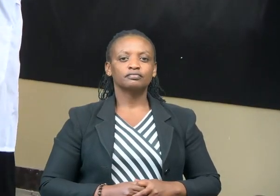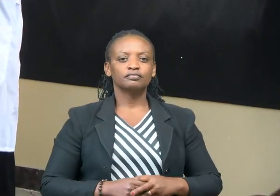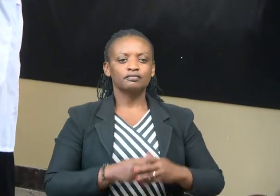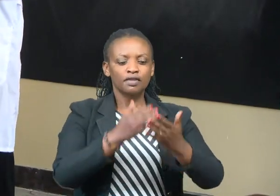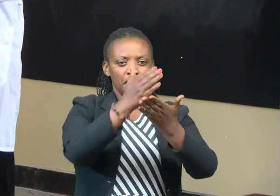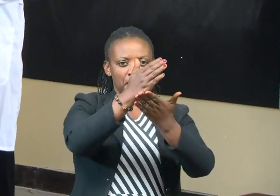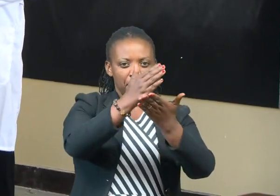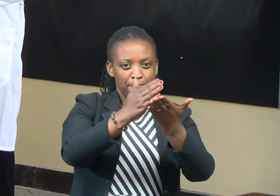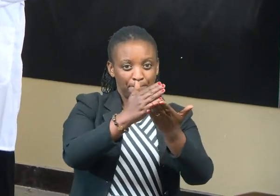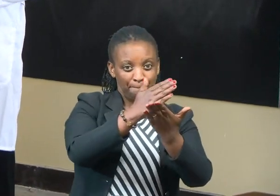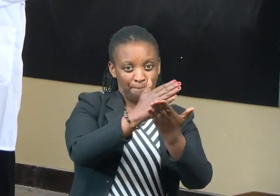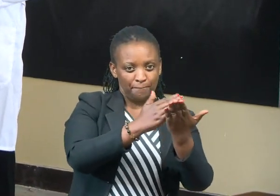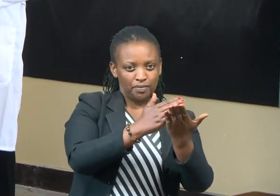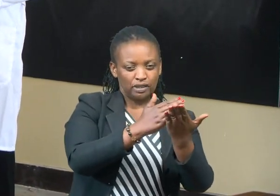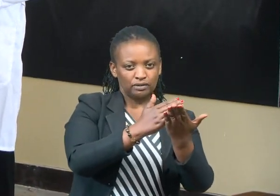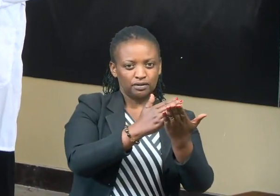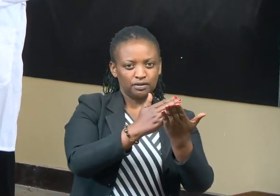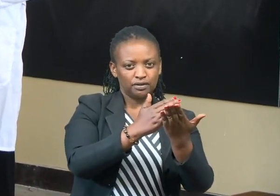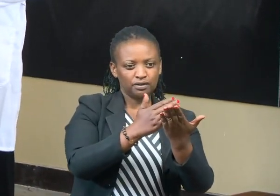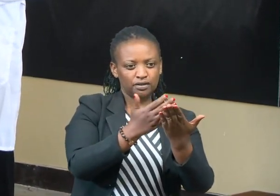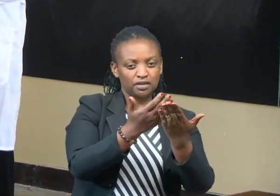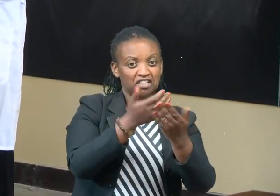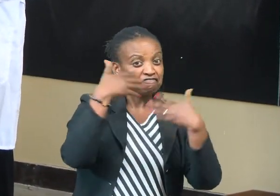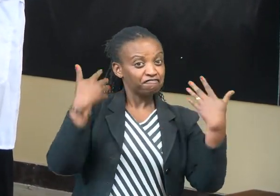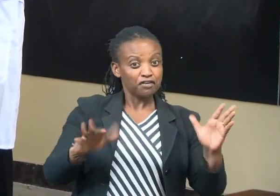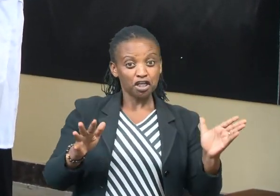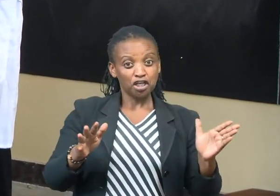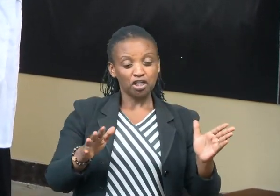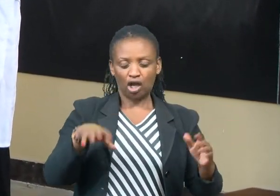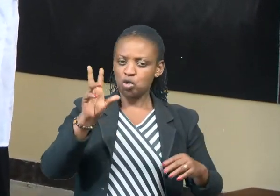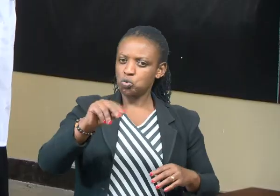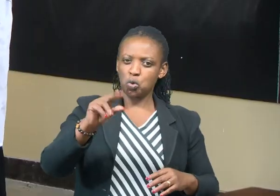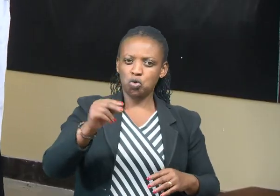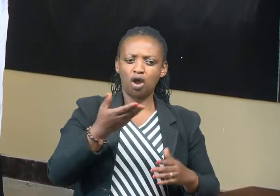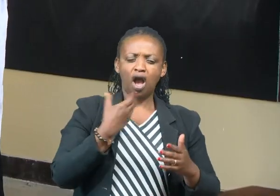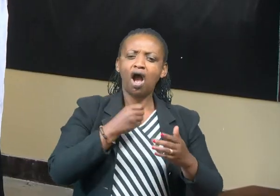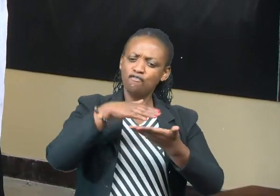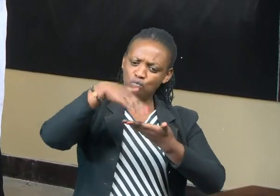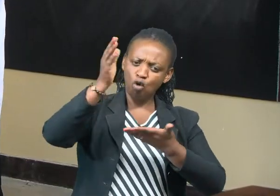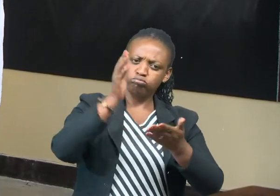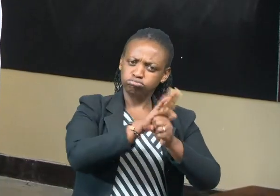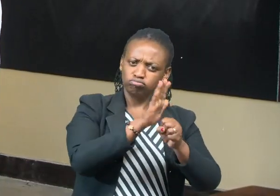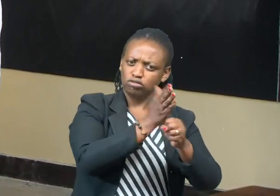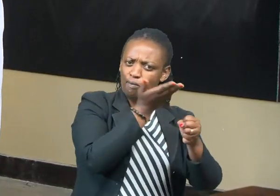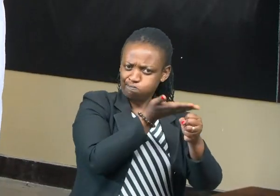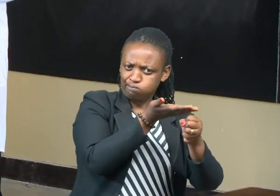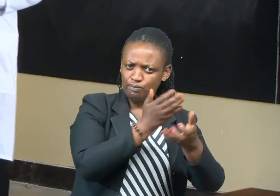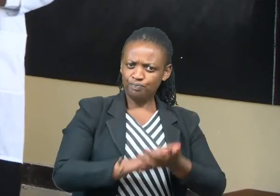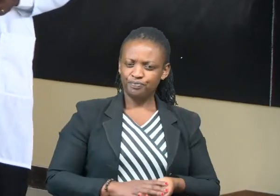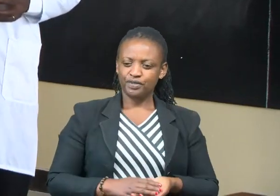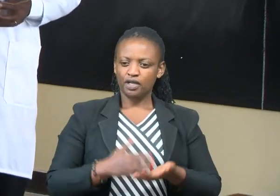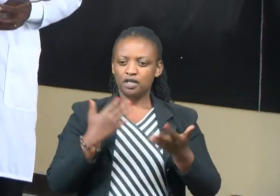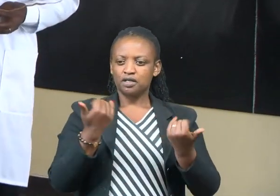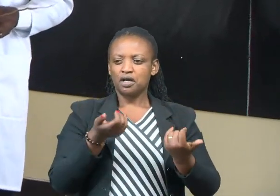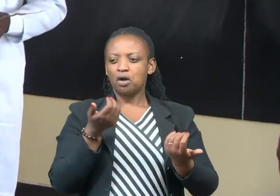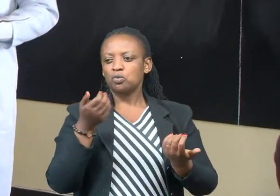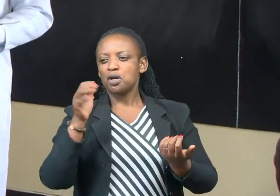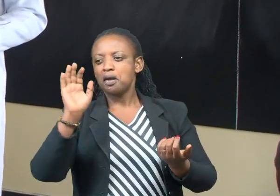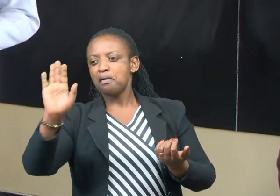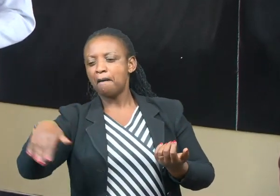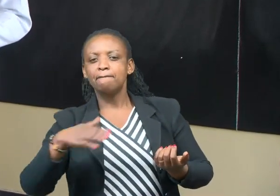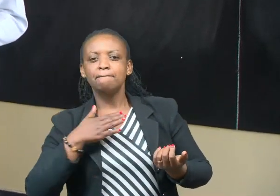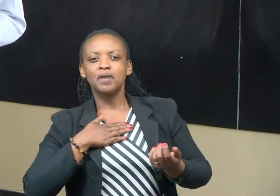And the part's over. Are they over? No. We still have more. Yeah. Let me get